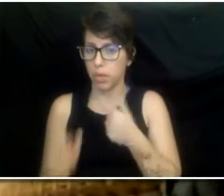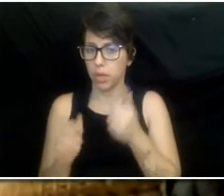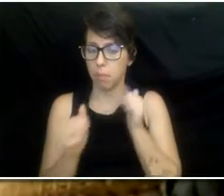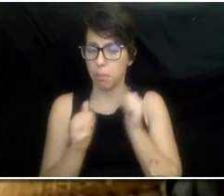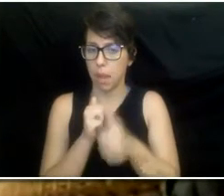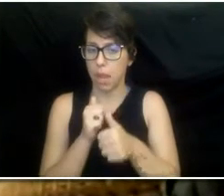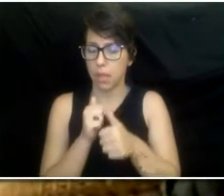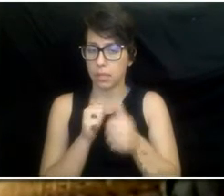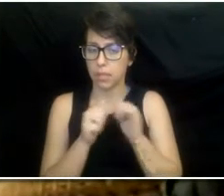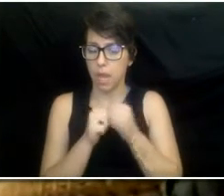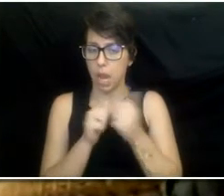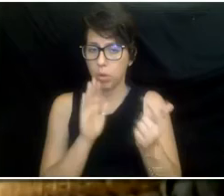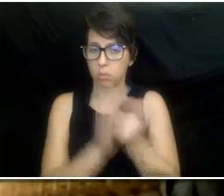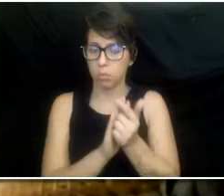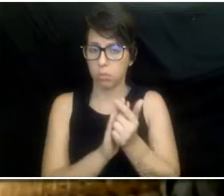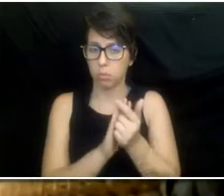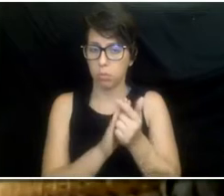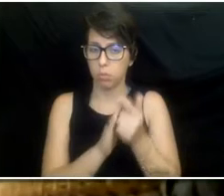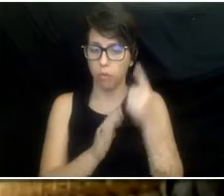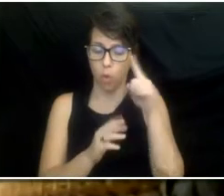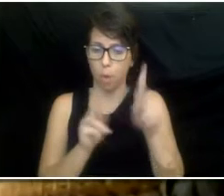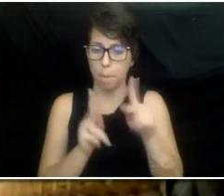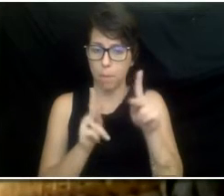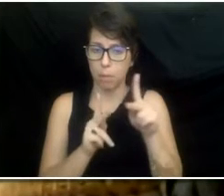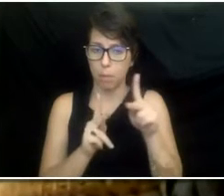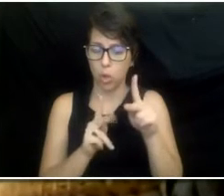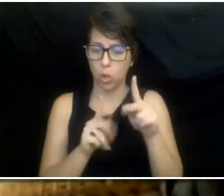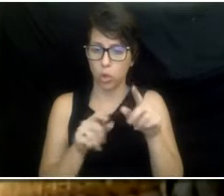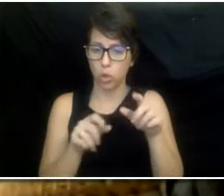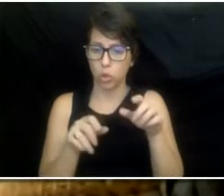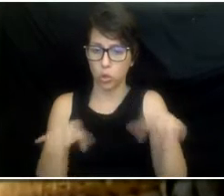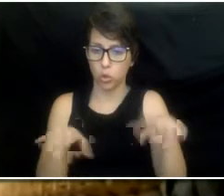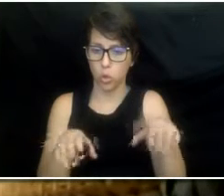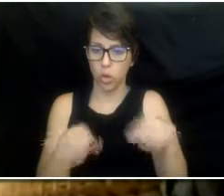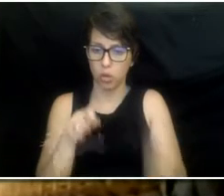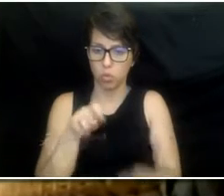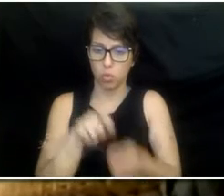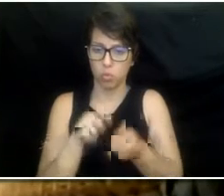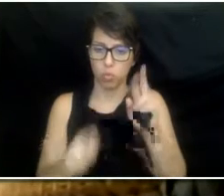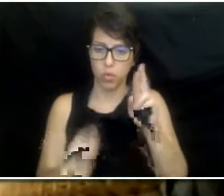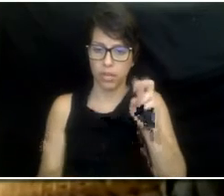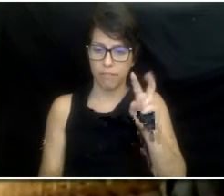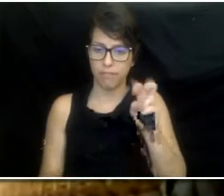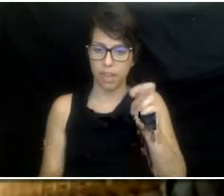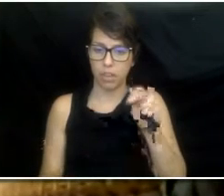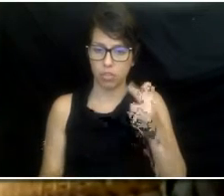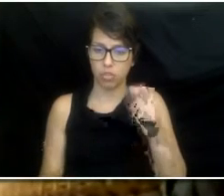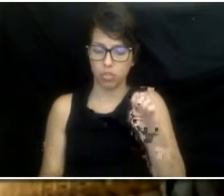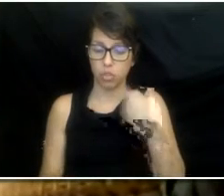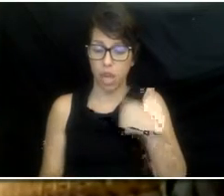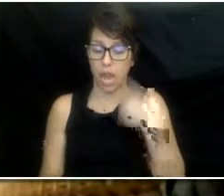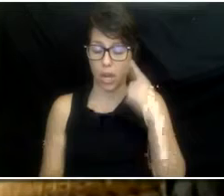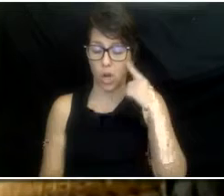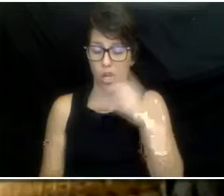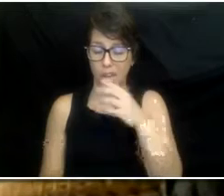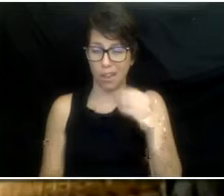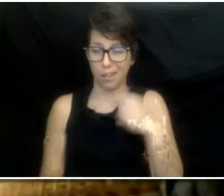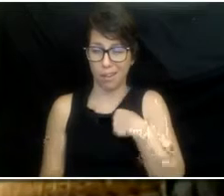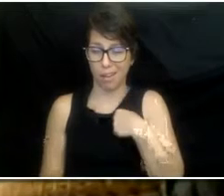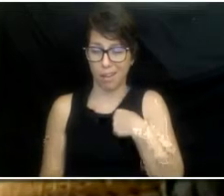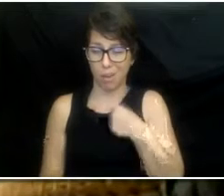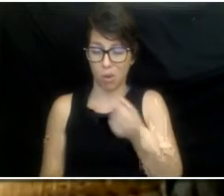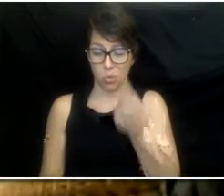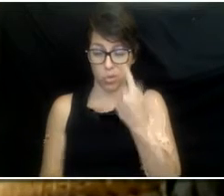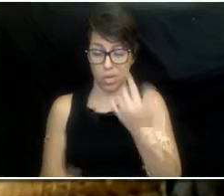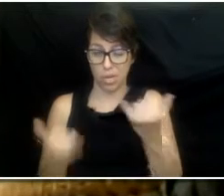abuse um some classic revenge porn others just just online harassment um has